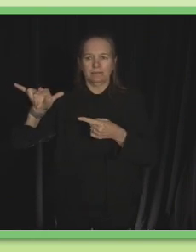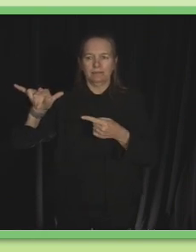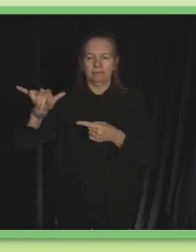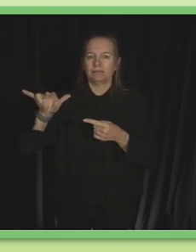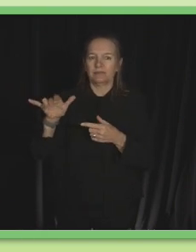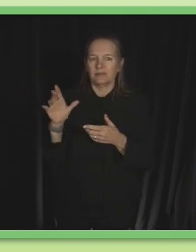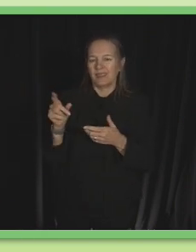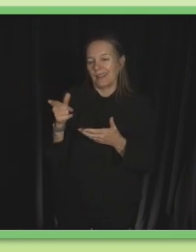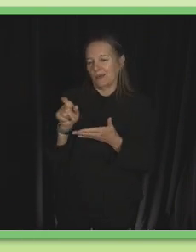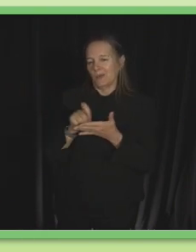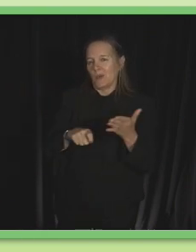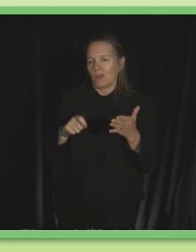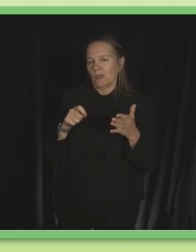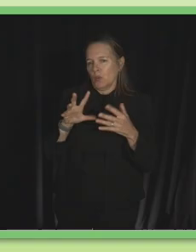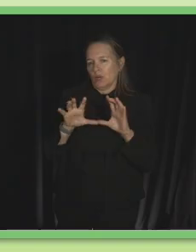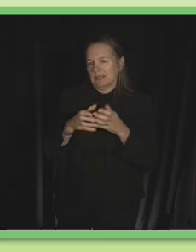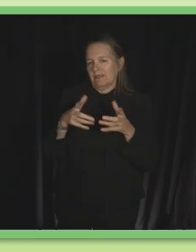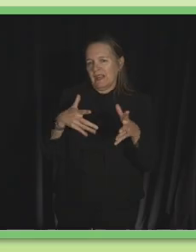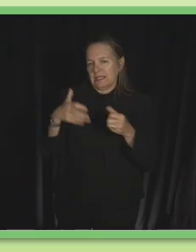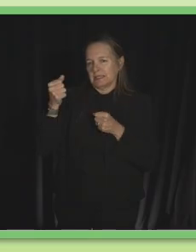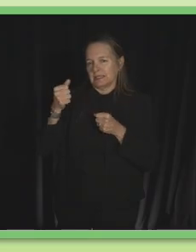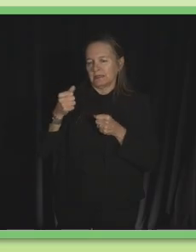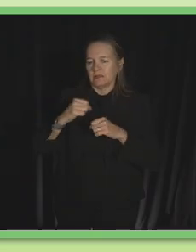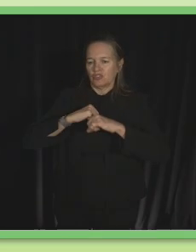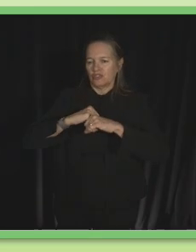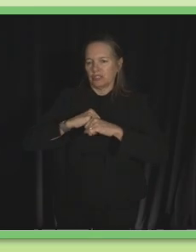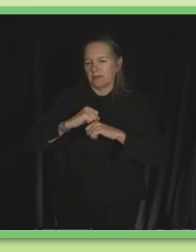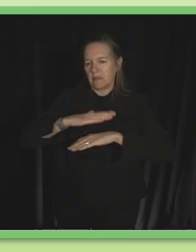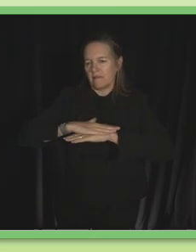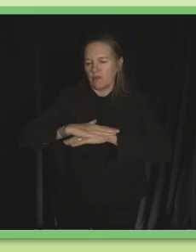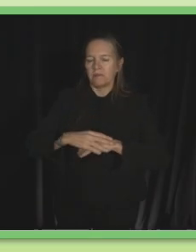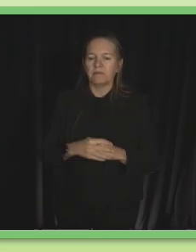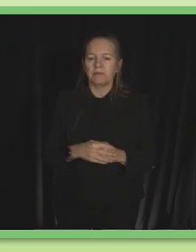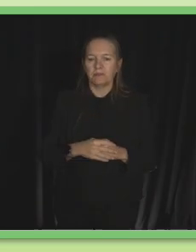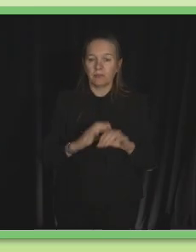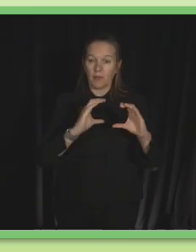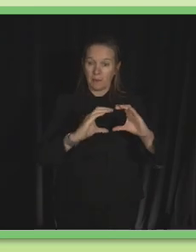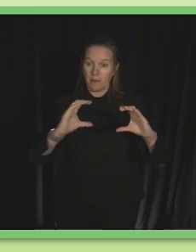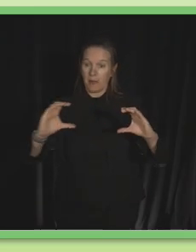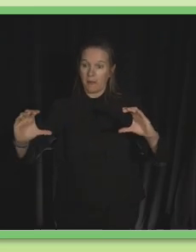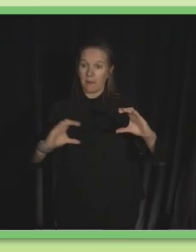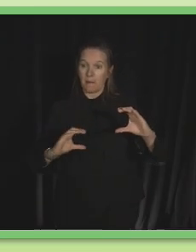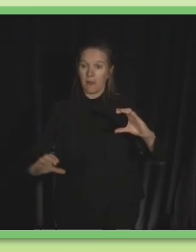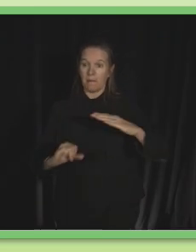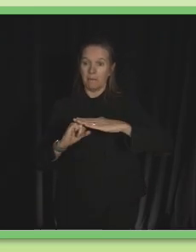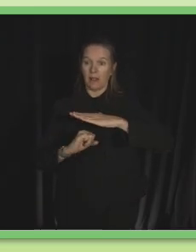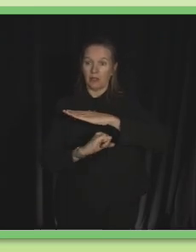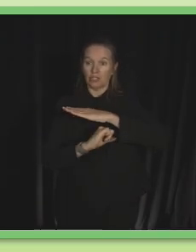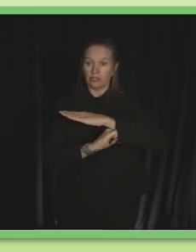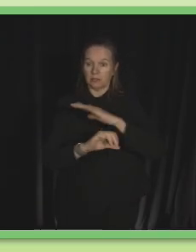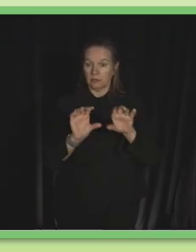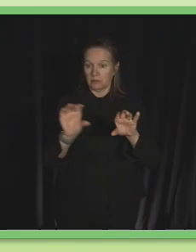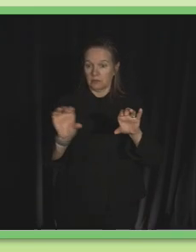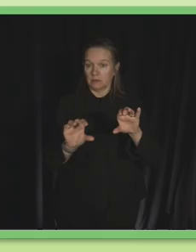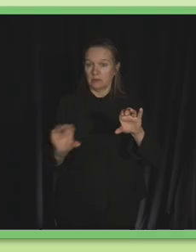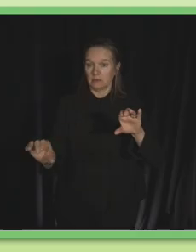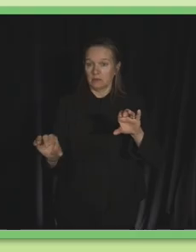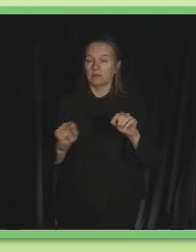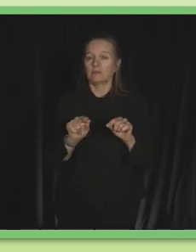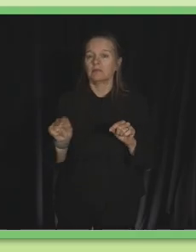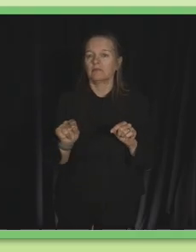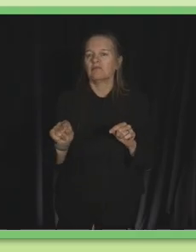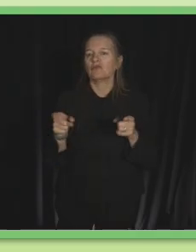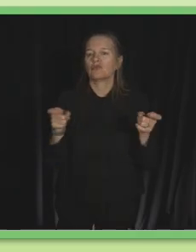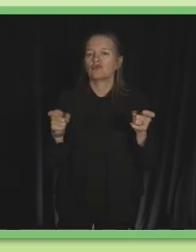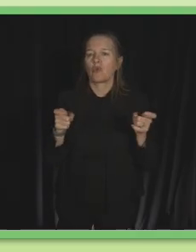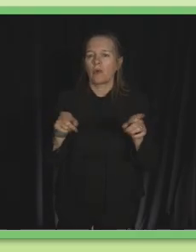world's fastest application delivery and security platform. The pillars of any service mesh are the